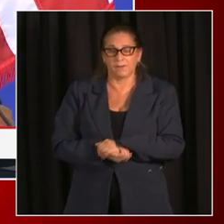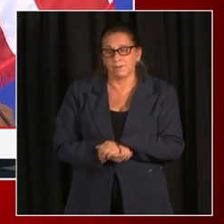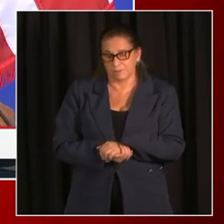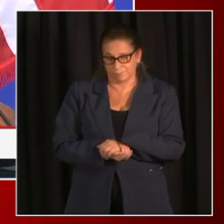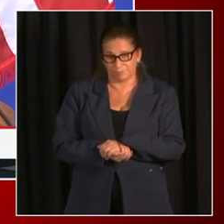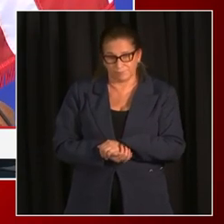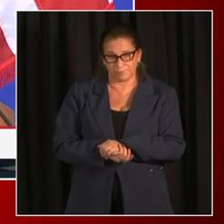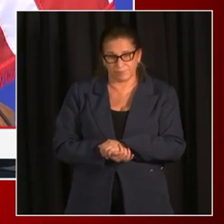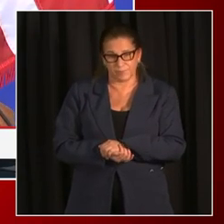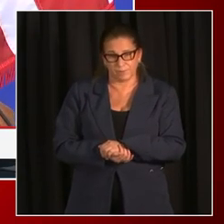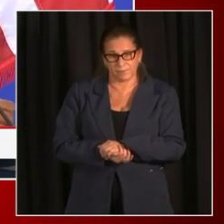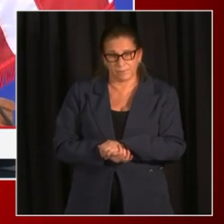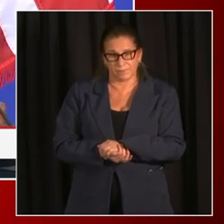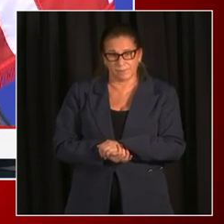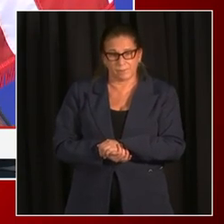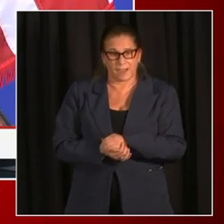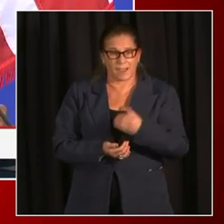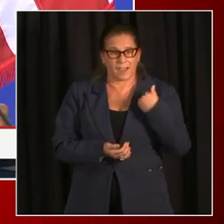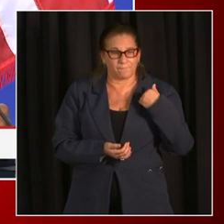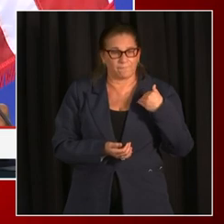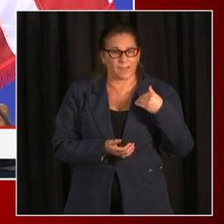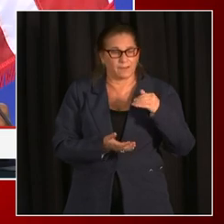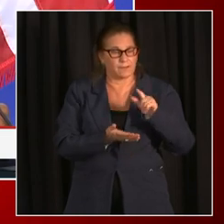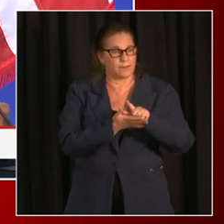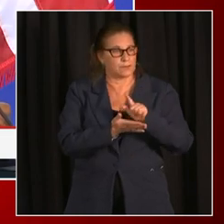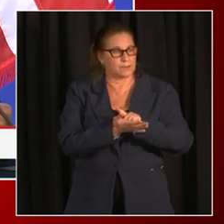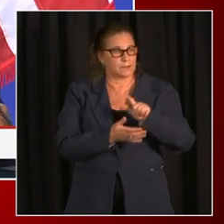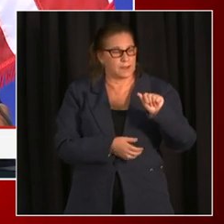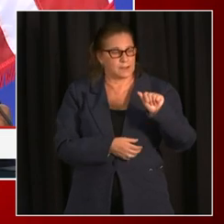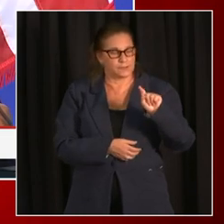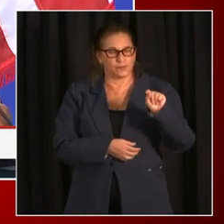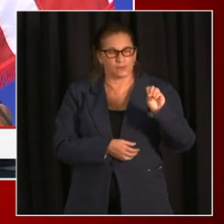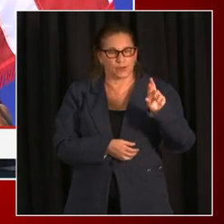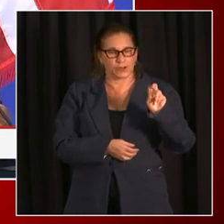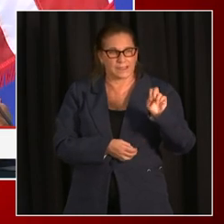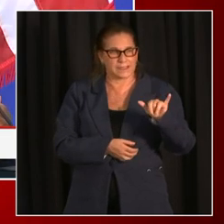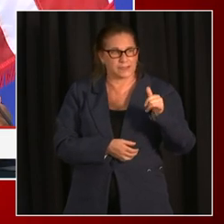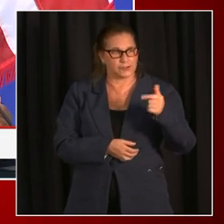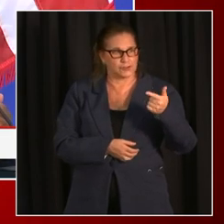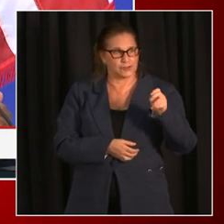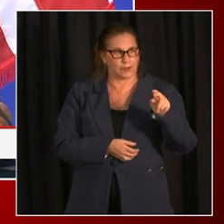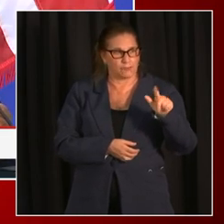for the Attorney General. And largely, they're not,